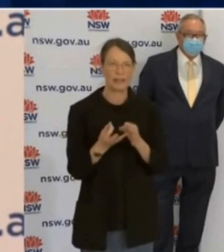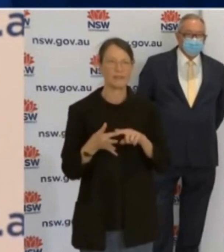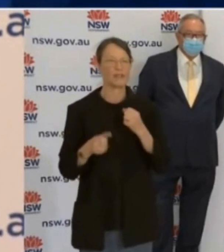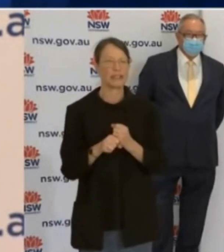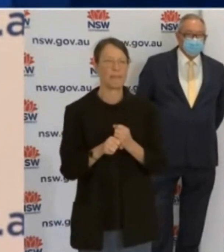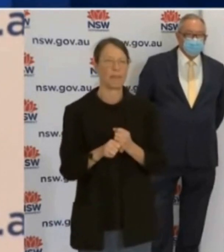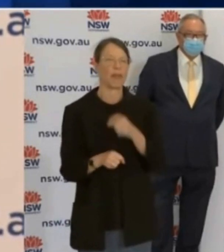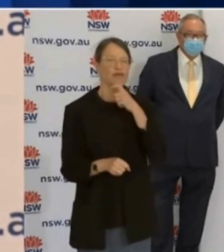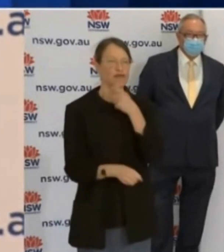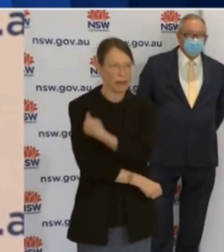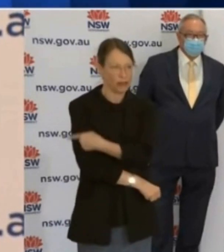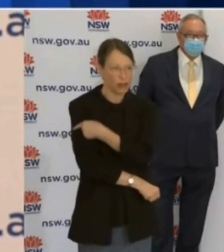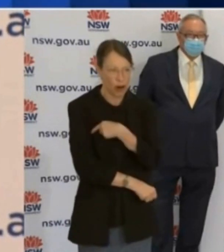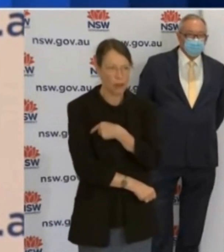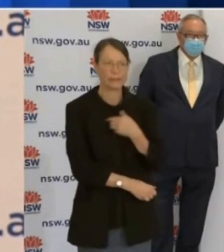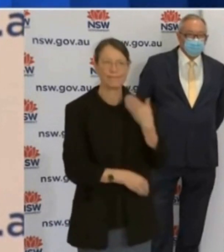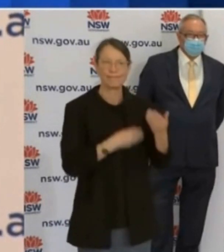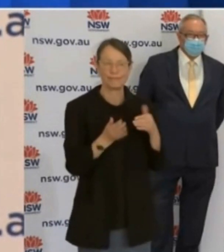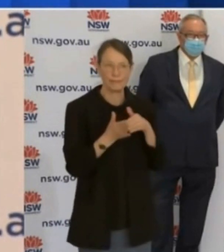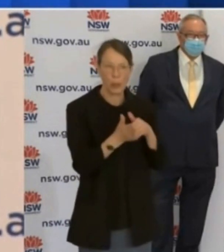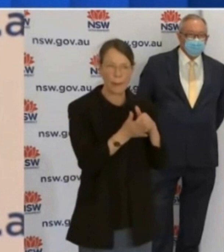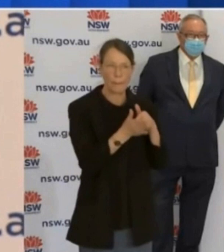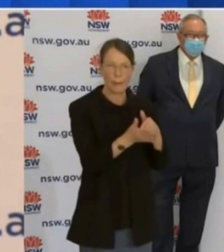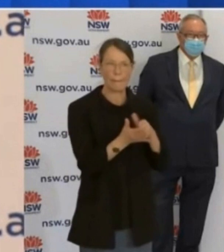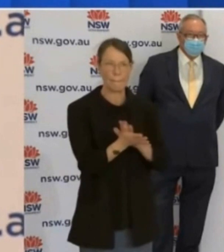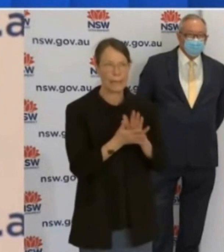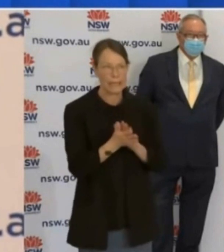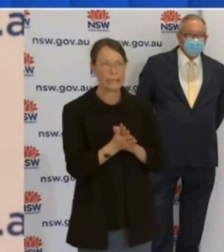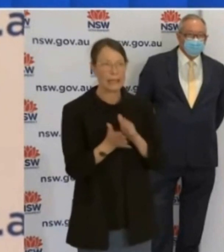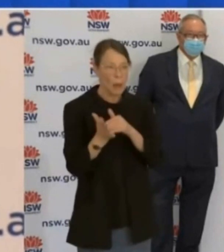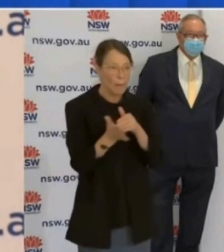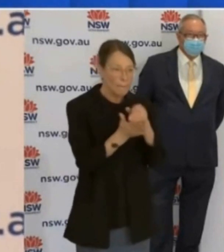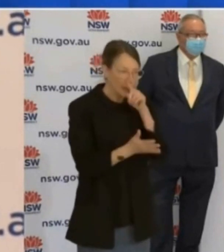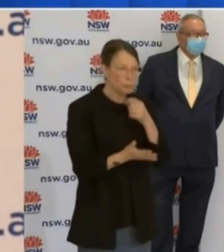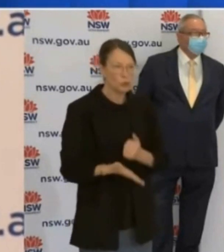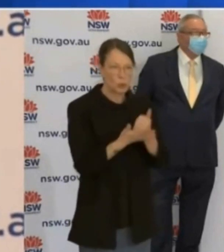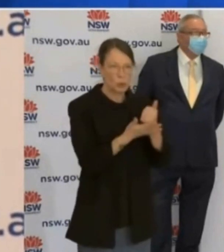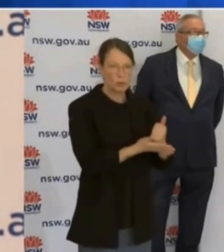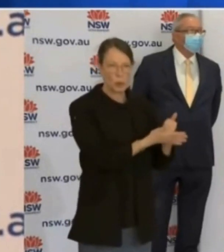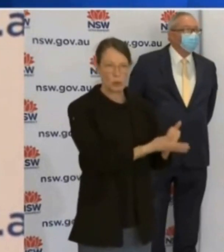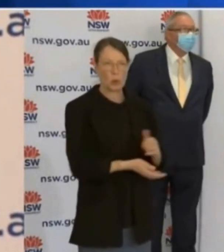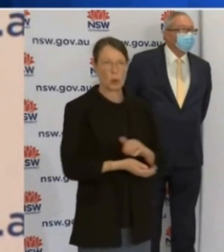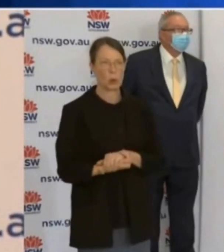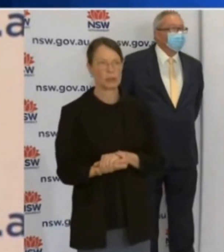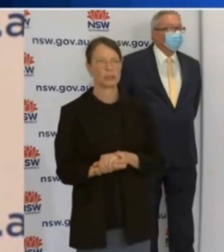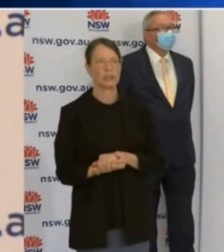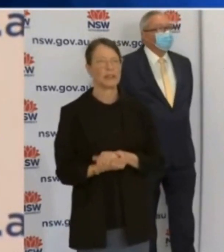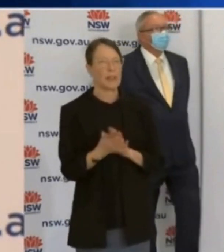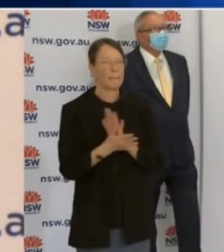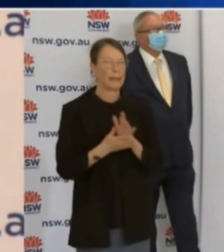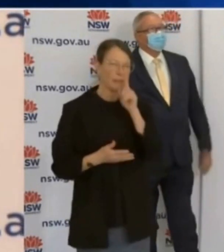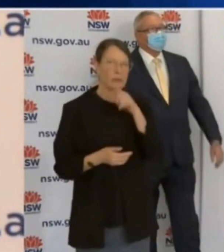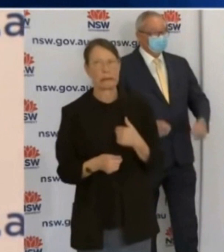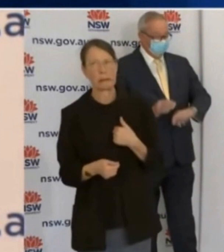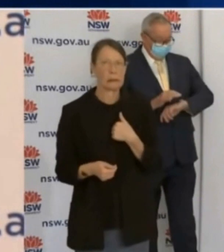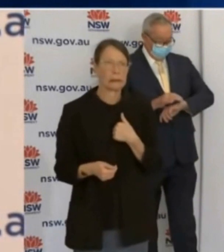others. And so those strategies will mean that there are less barriers for people doing the wrong thing. And I think the government is actively looking at a